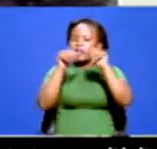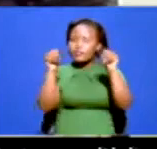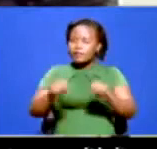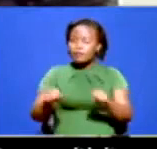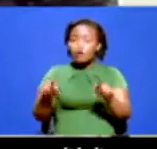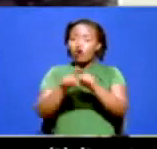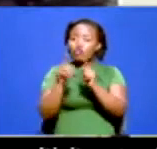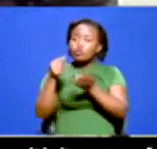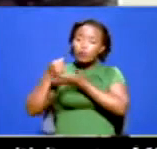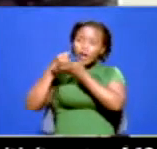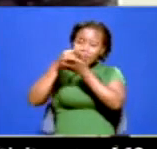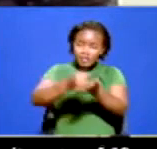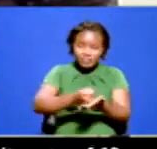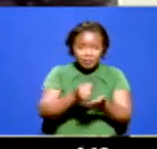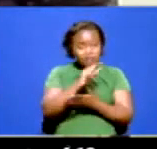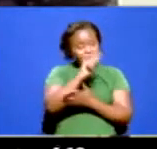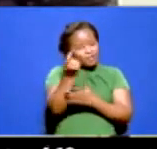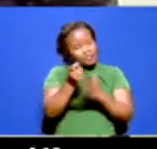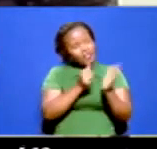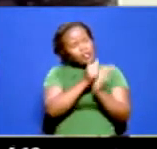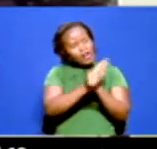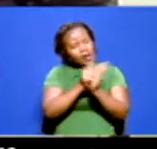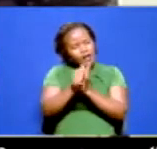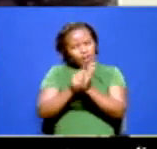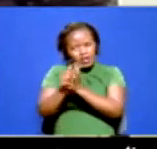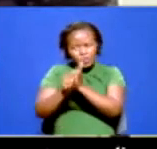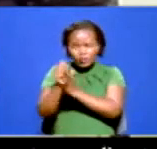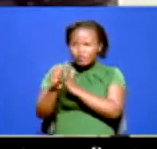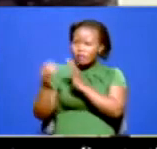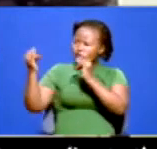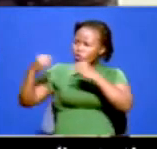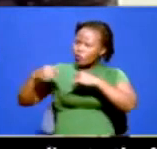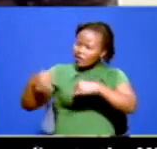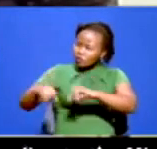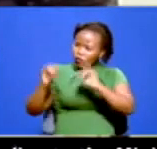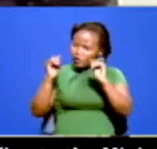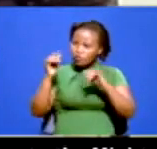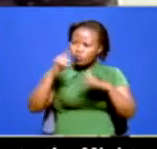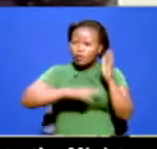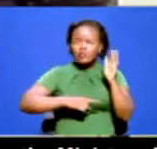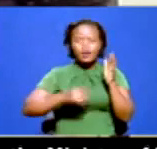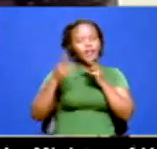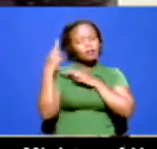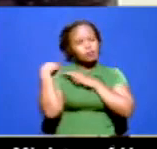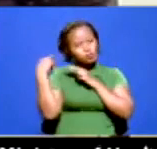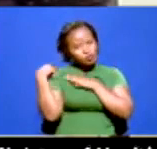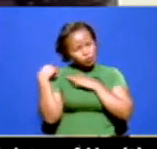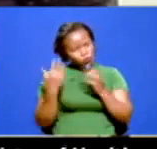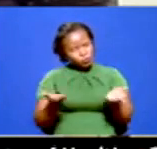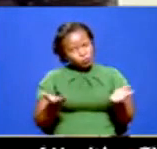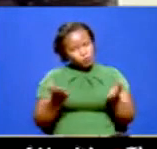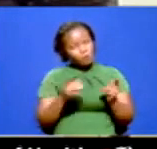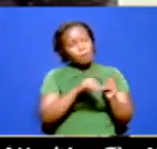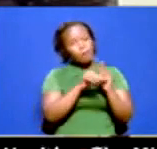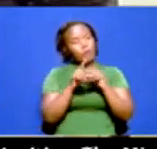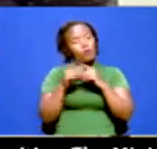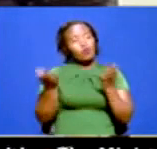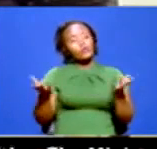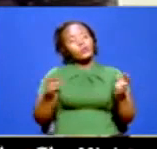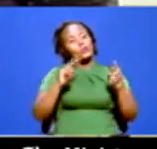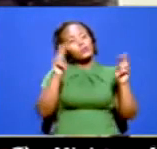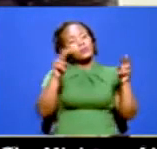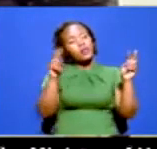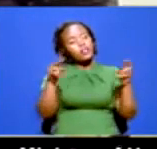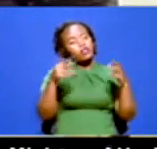Railways to be able to actualize what they're supposed to do. Now, the issue is that